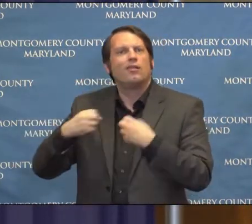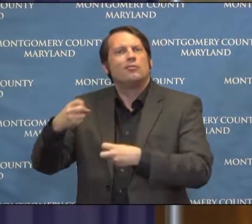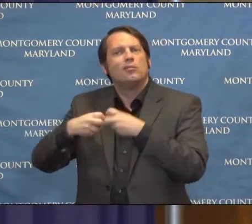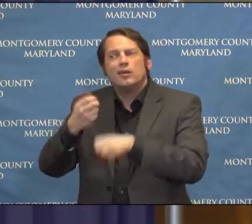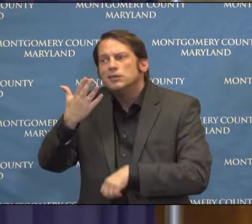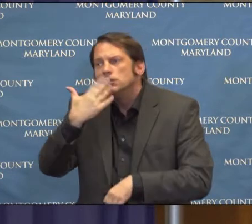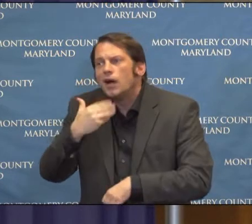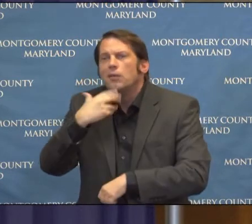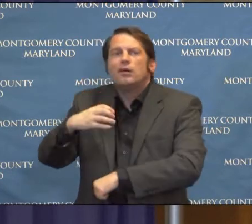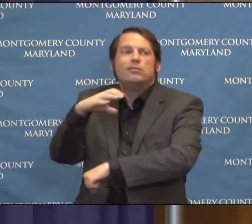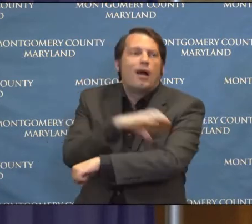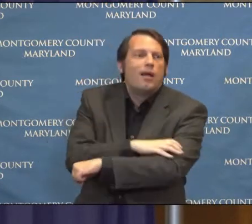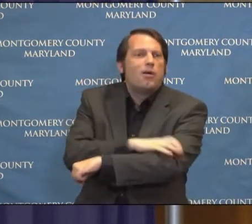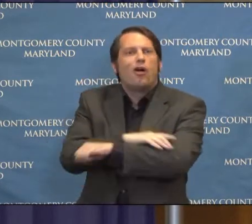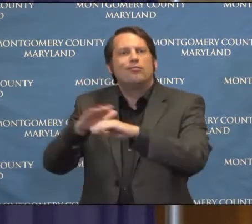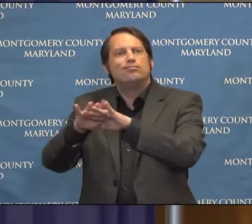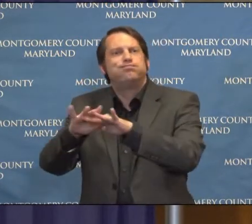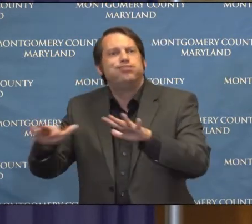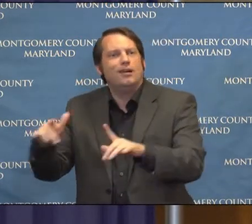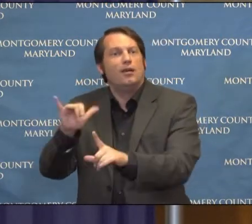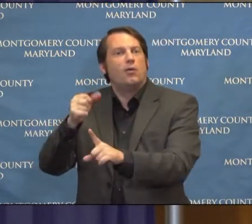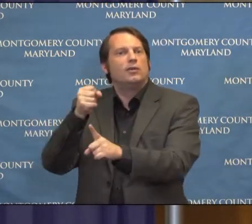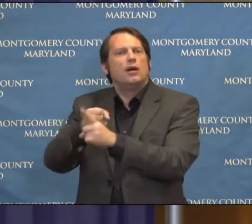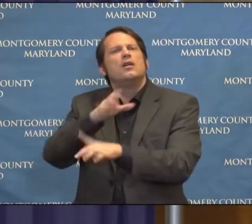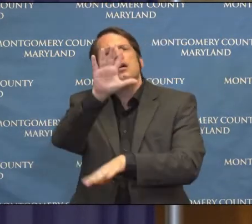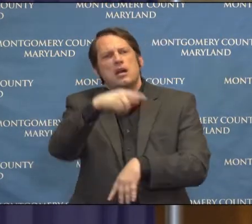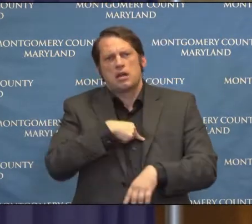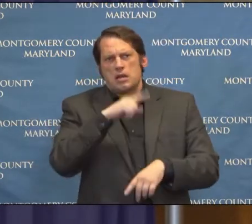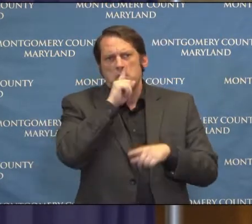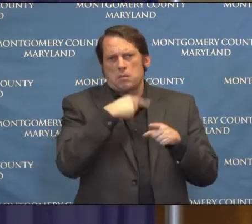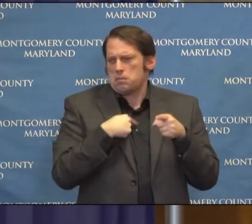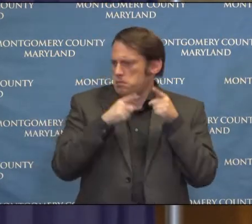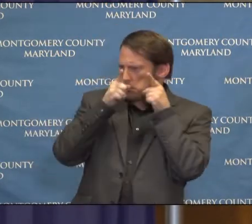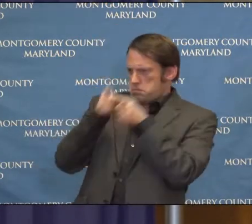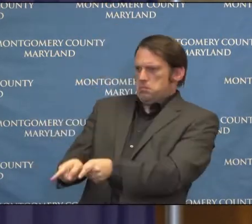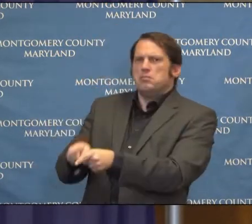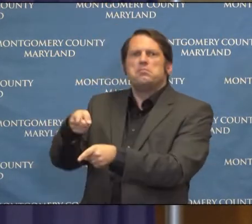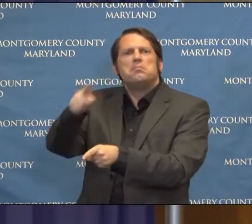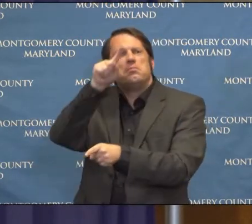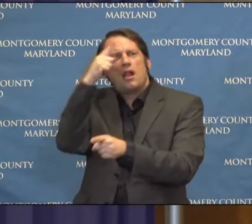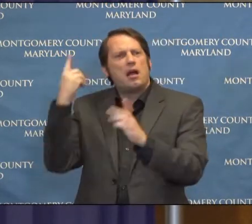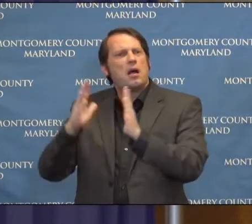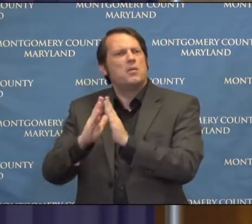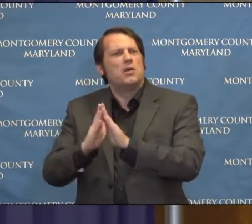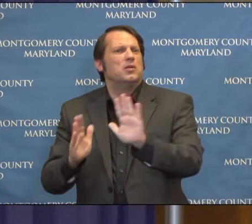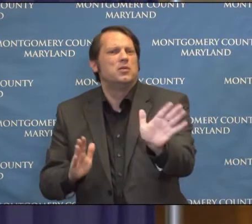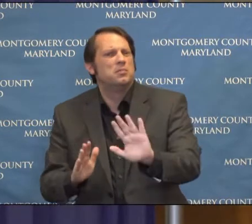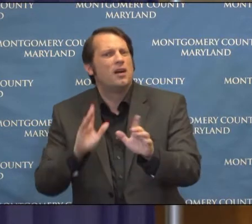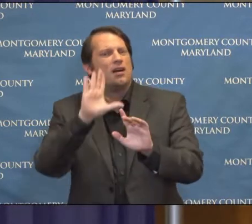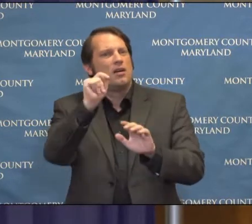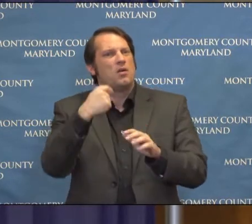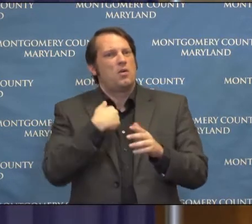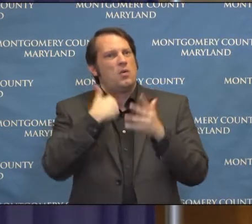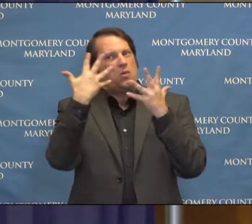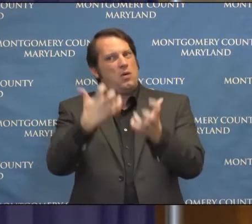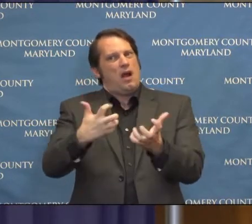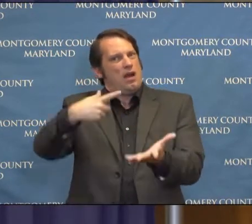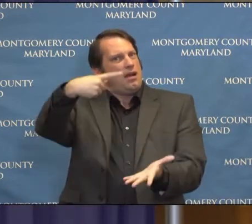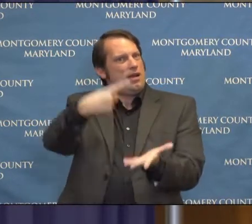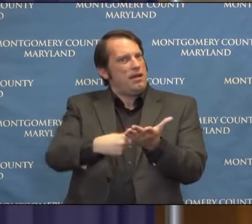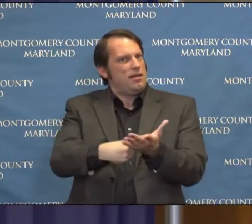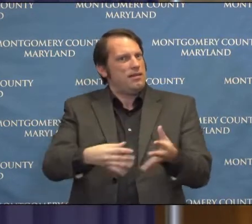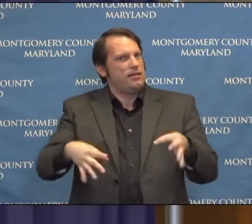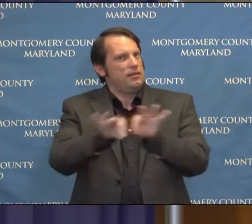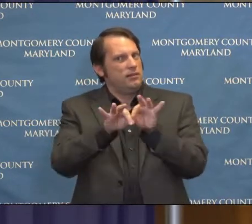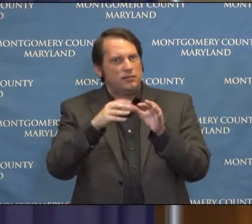on them. Instead, I'd like us to pivot to a larger conversation to talk about the social determinants of health that